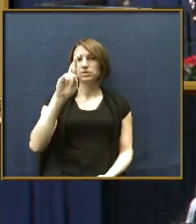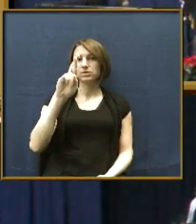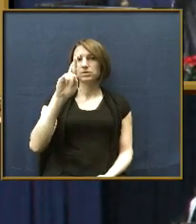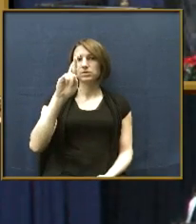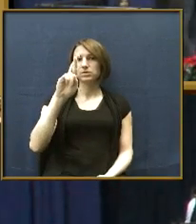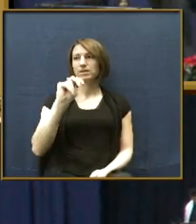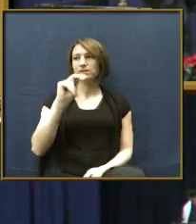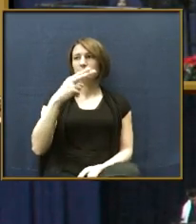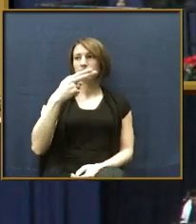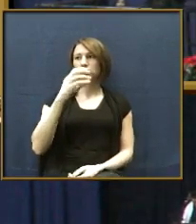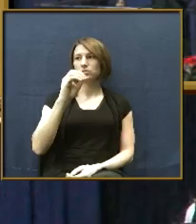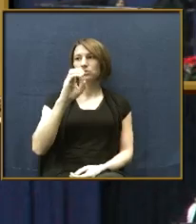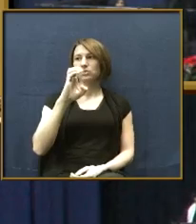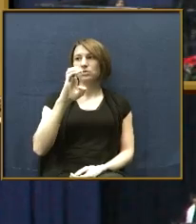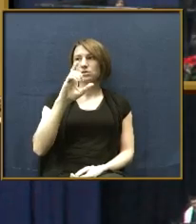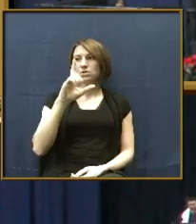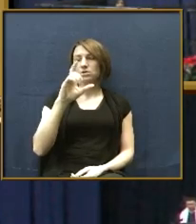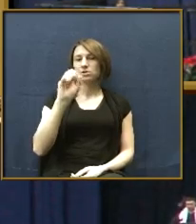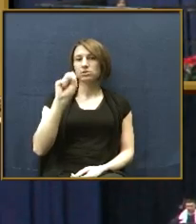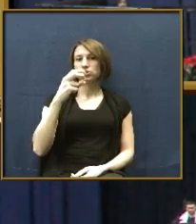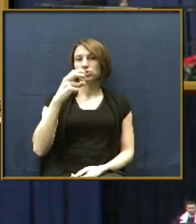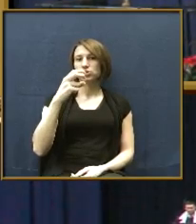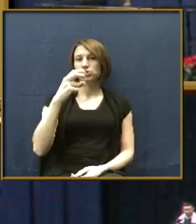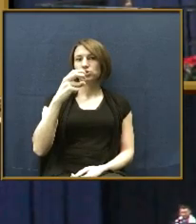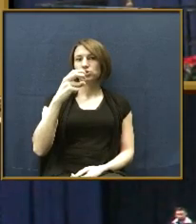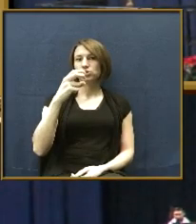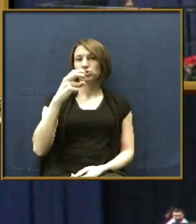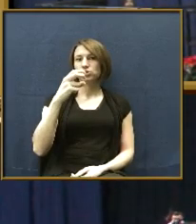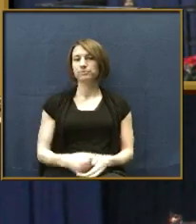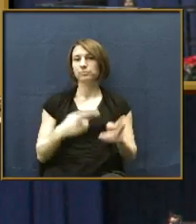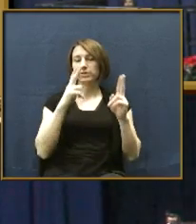Nicole, summa cum laude, Alpha Chi.